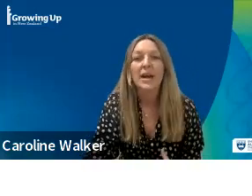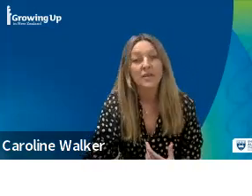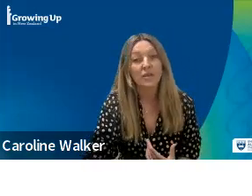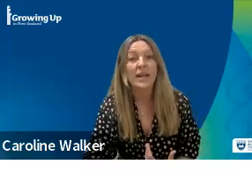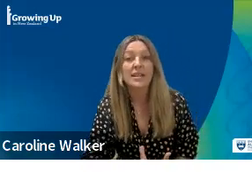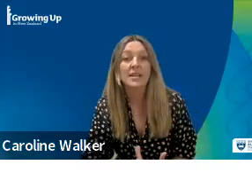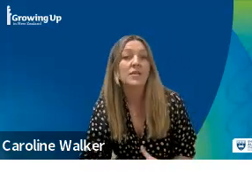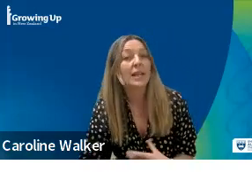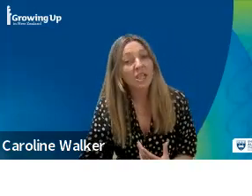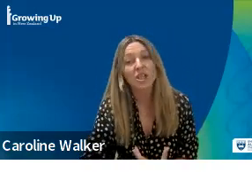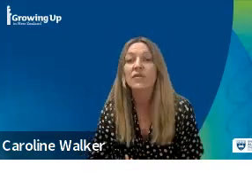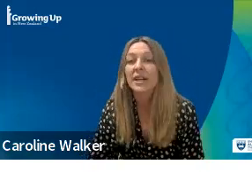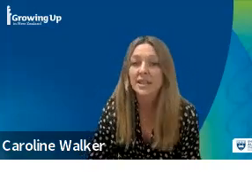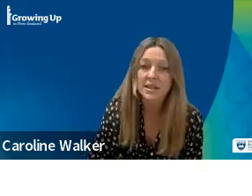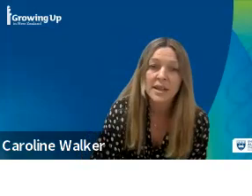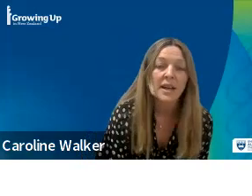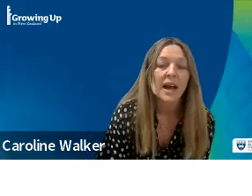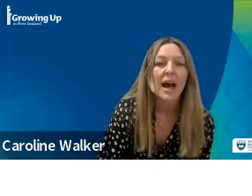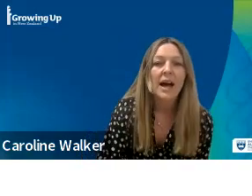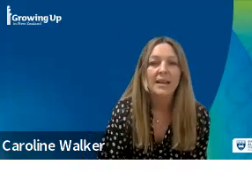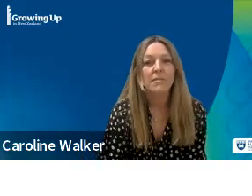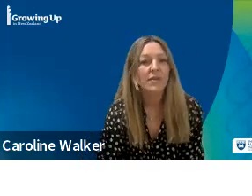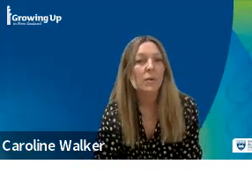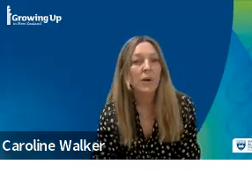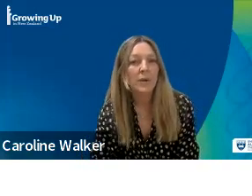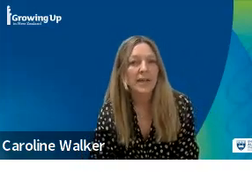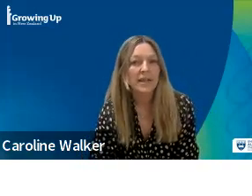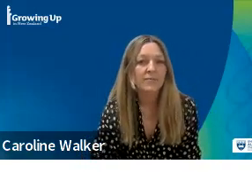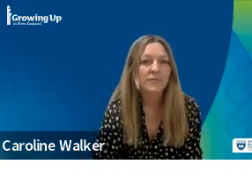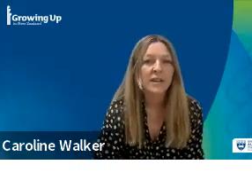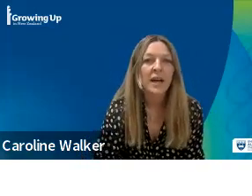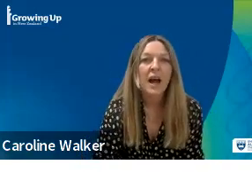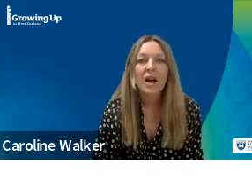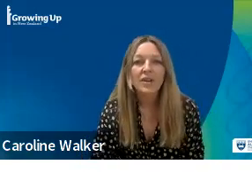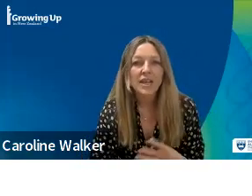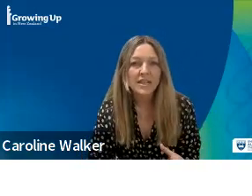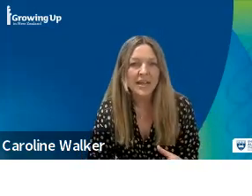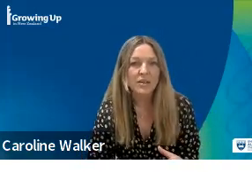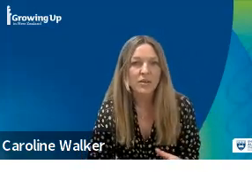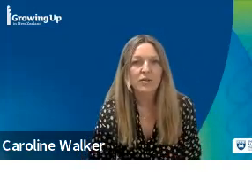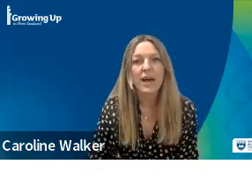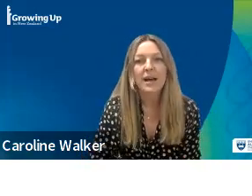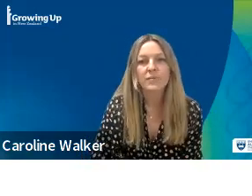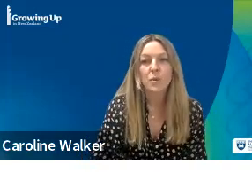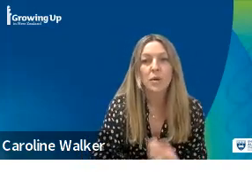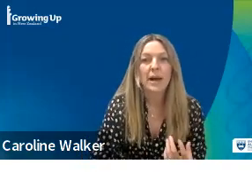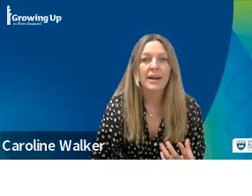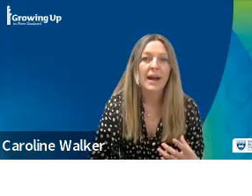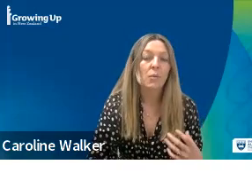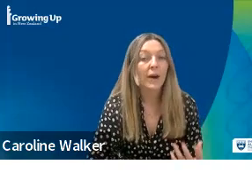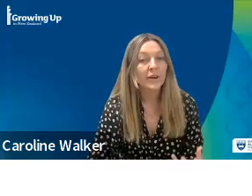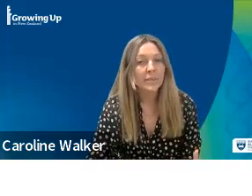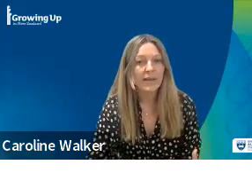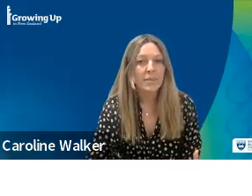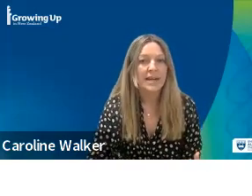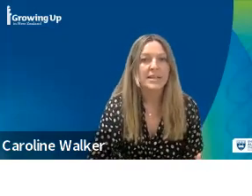impact of household factors, relationship factors, and mother well-being. I'll then take you talk about